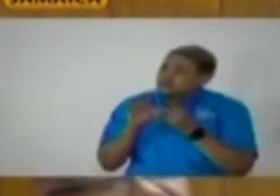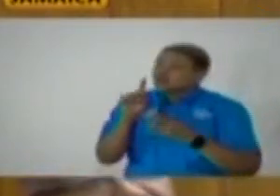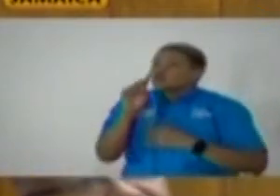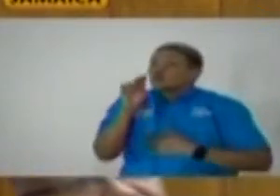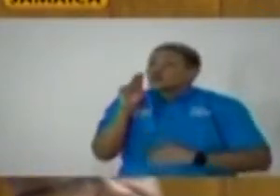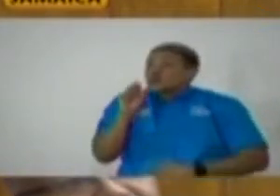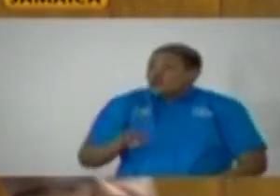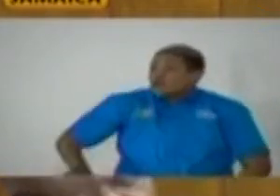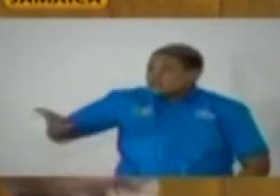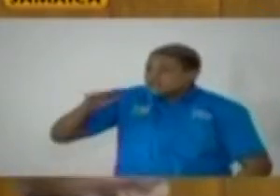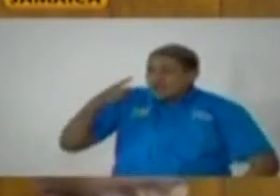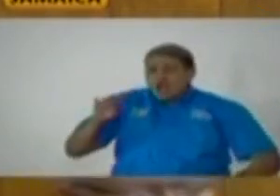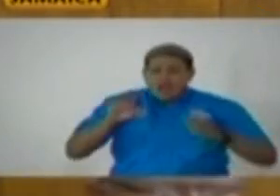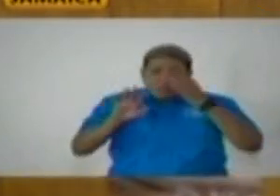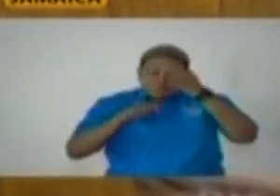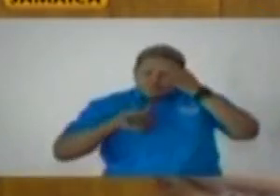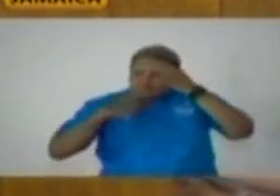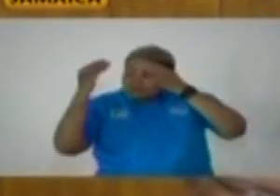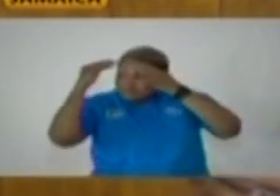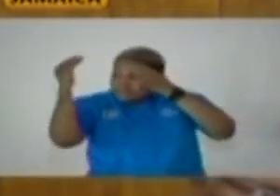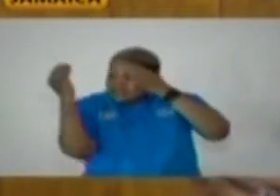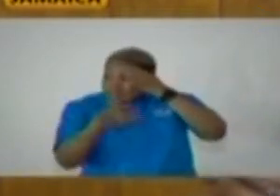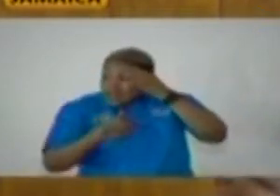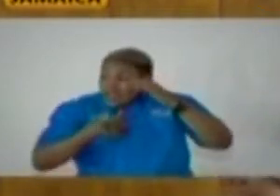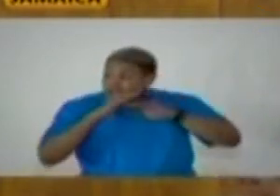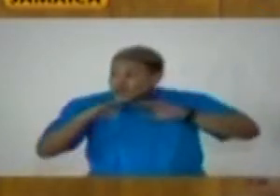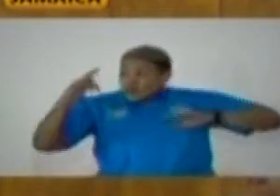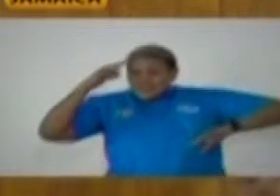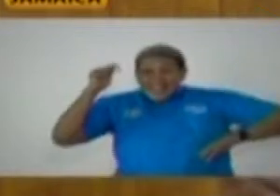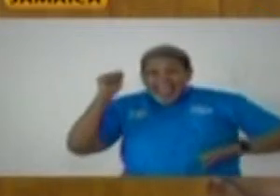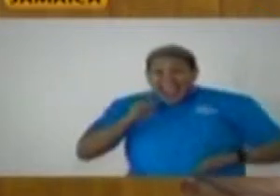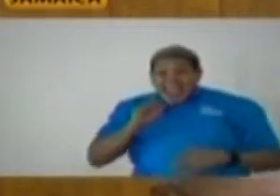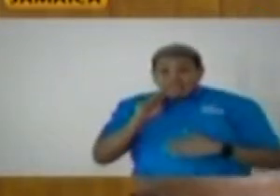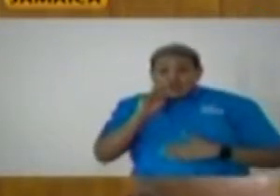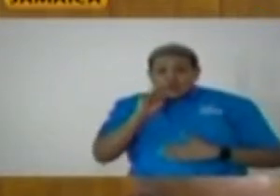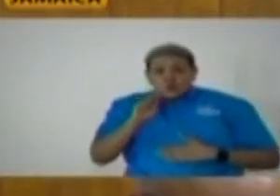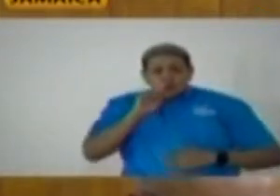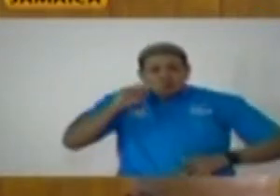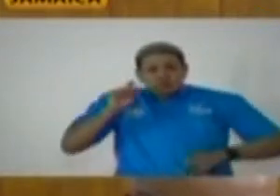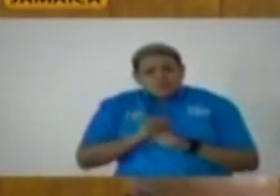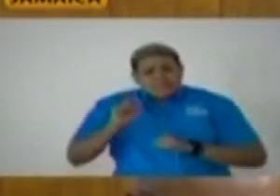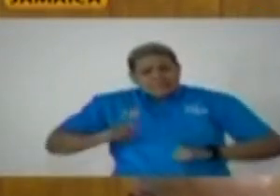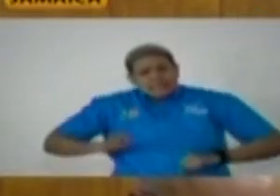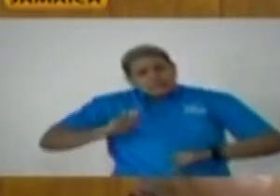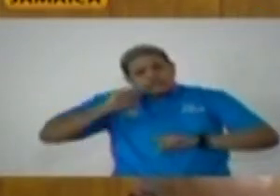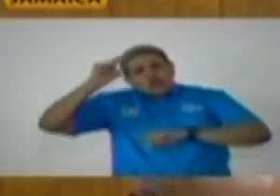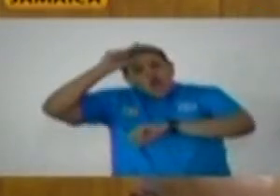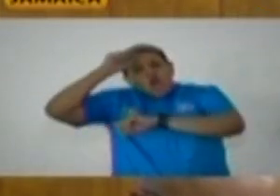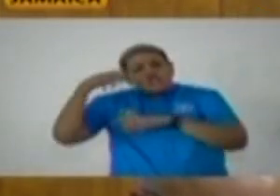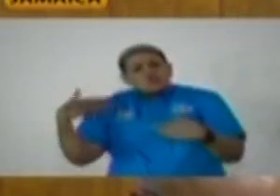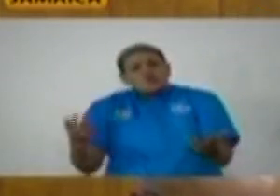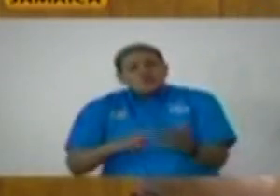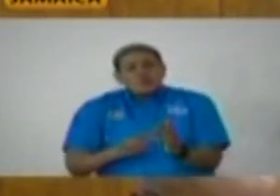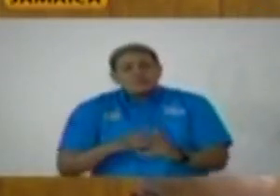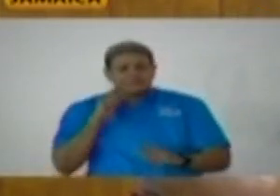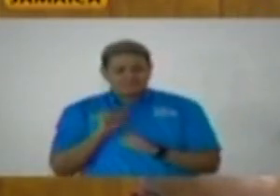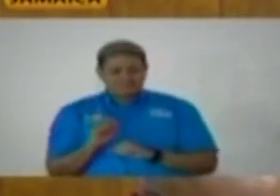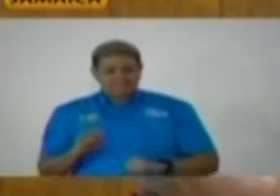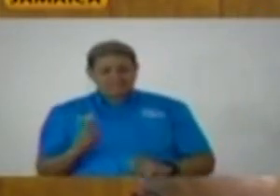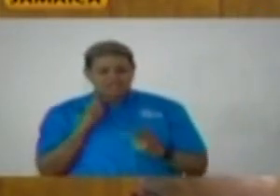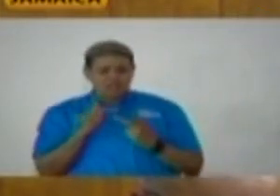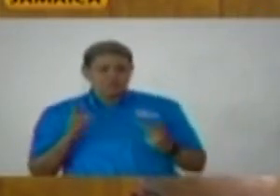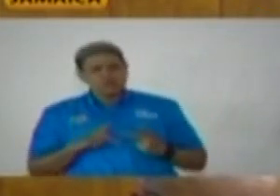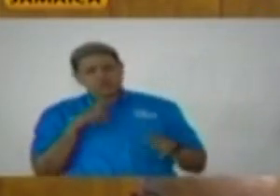unions, I am telling you, I don't think every single union necessarily understood and necessarily was in a position